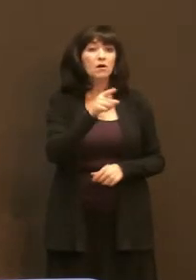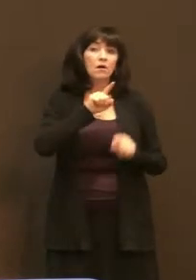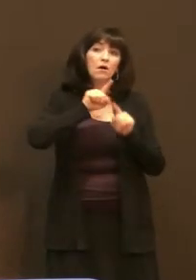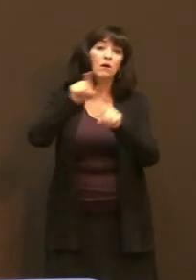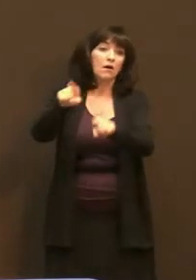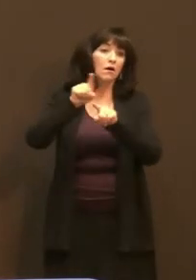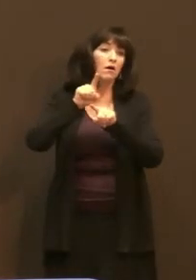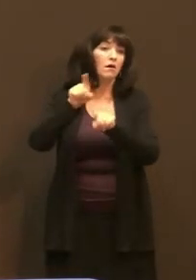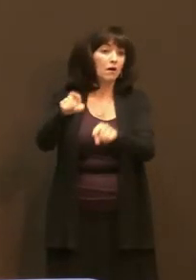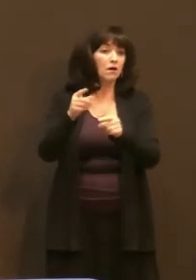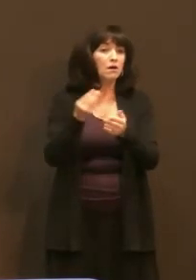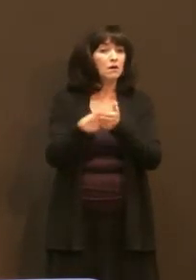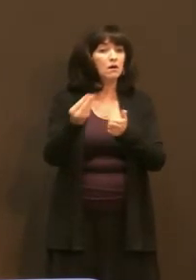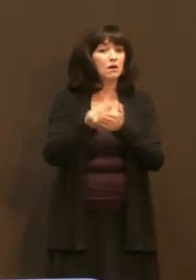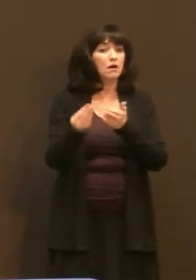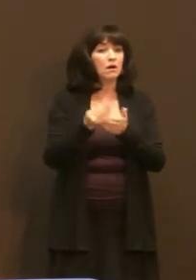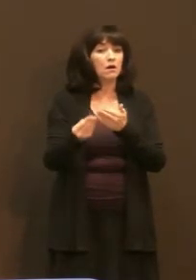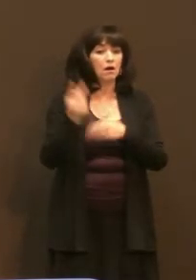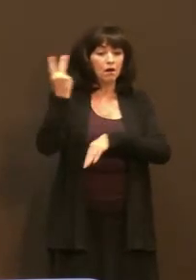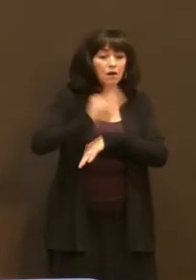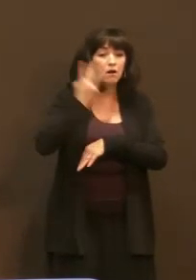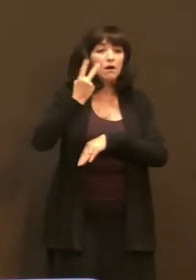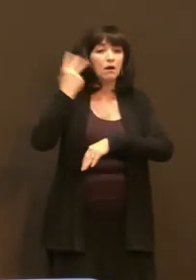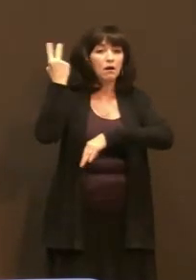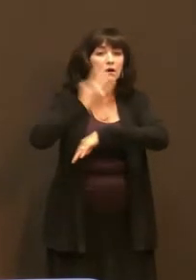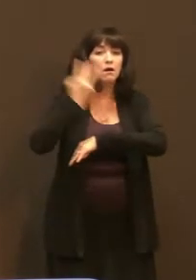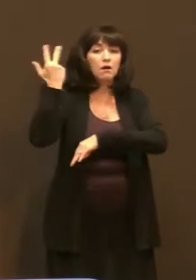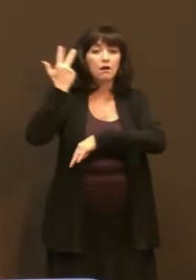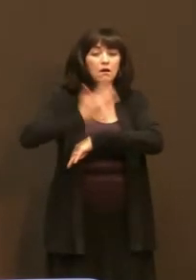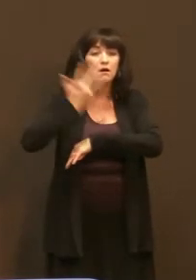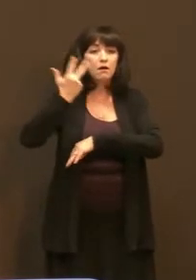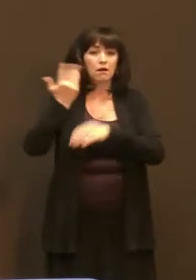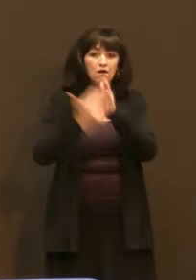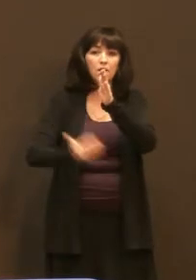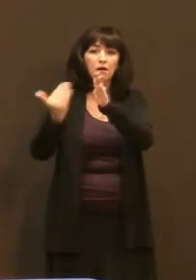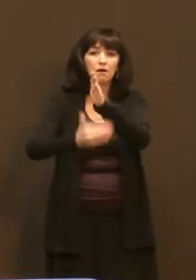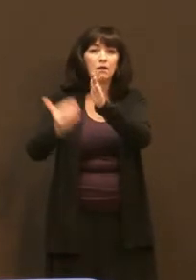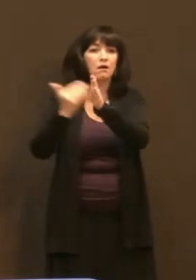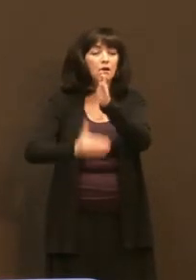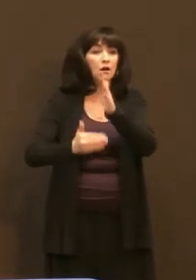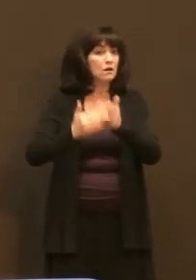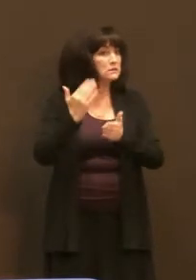well organized and might go to the store every couple of weeks. Other people like to go daily.